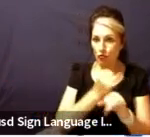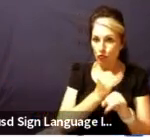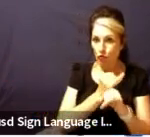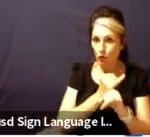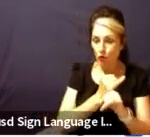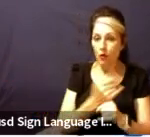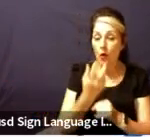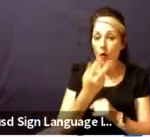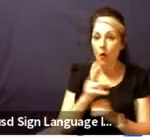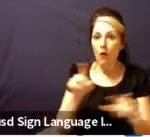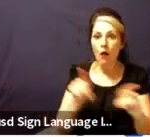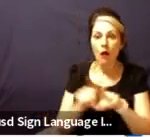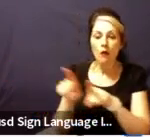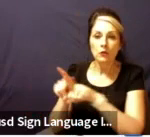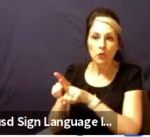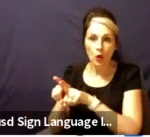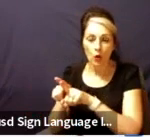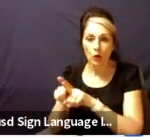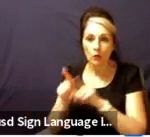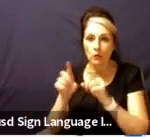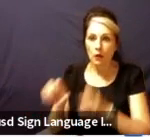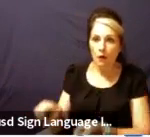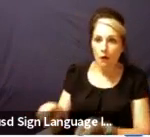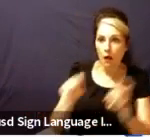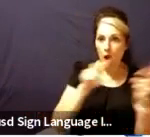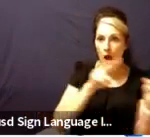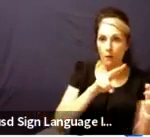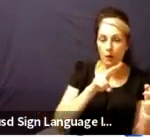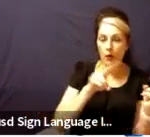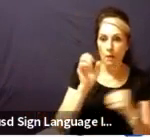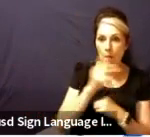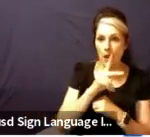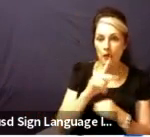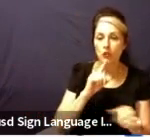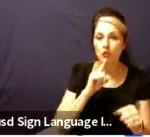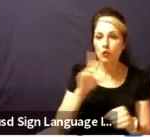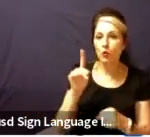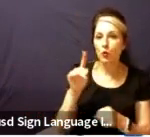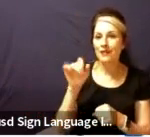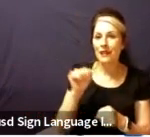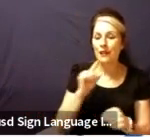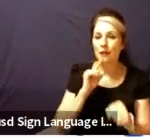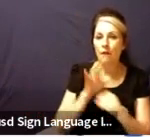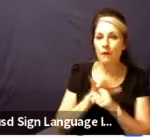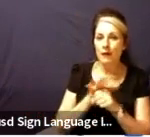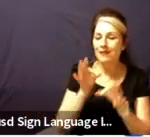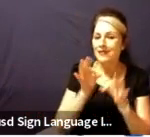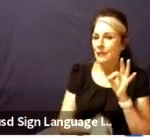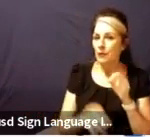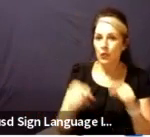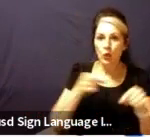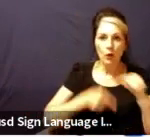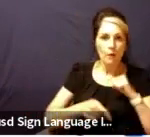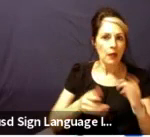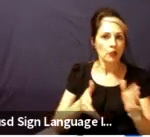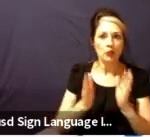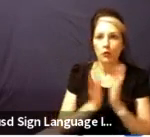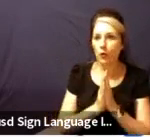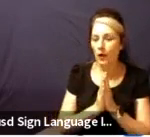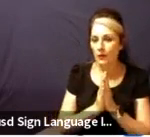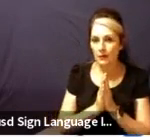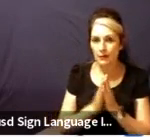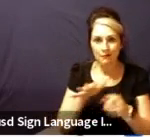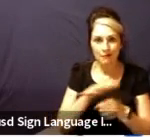Or you can also upload it back into data confirmation by simply going back to the request docs